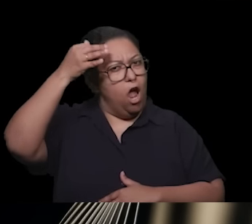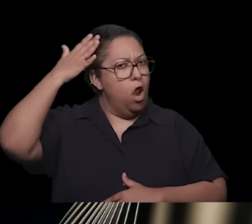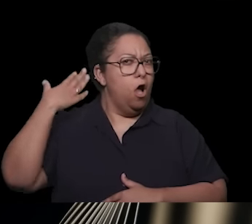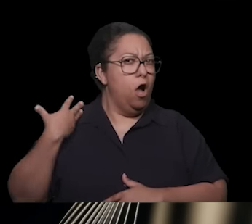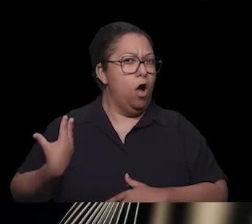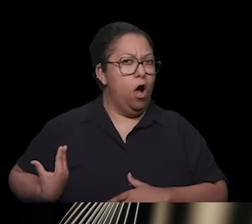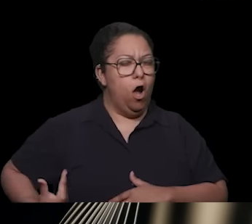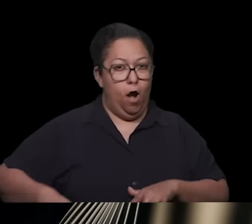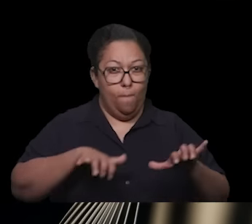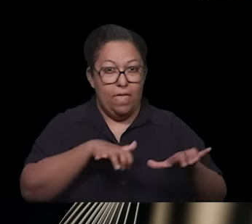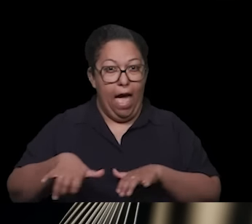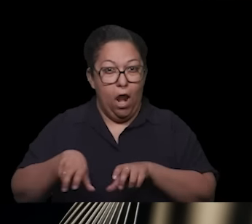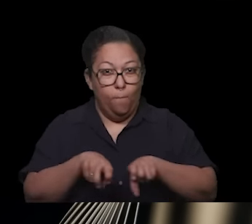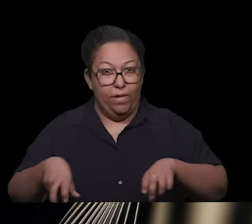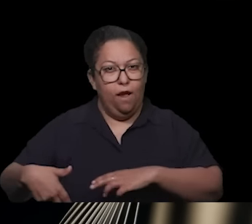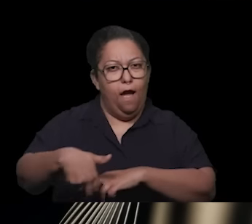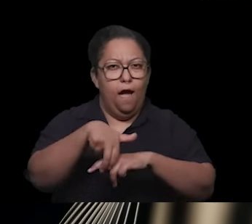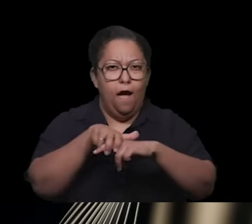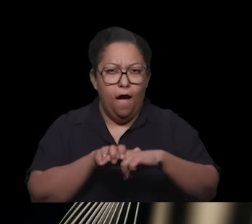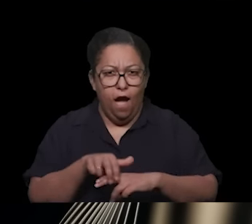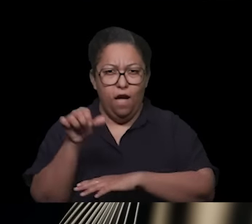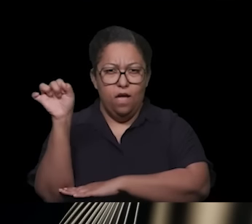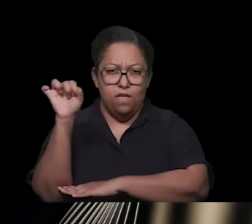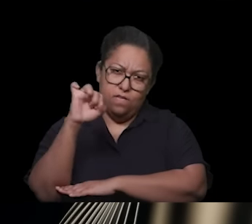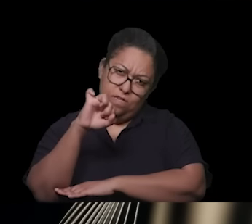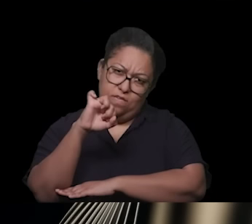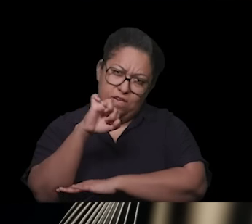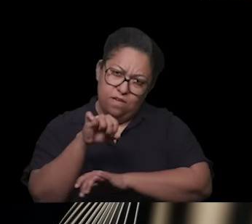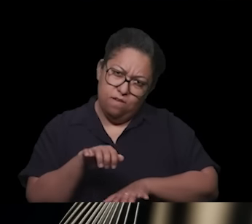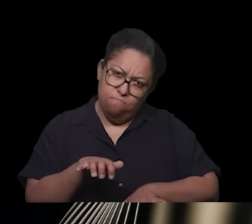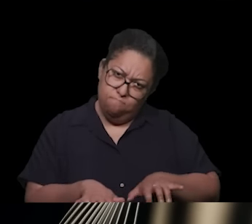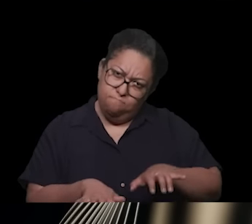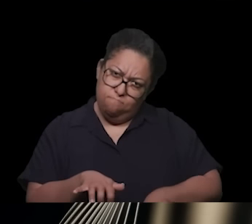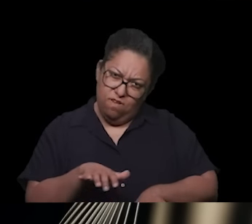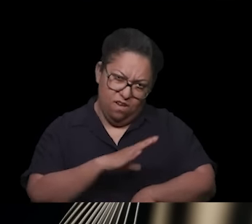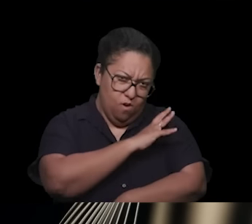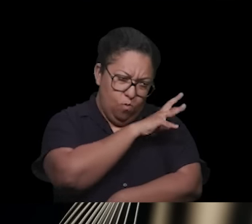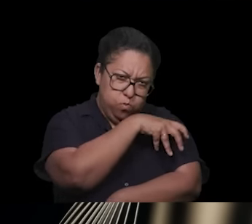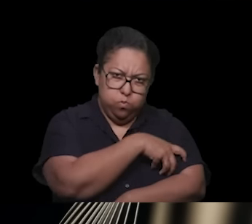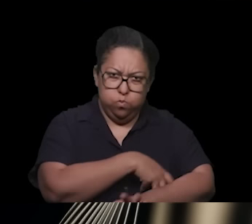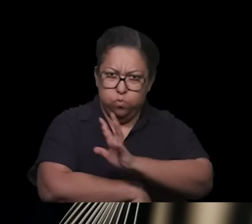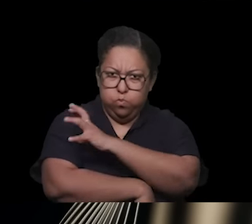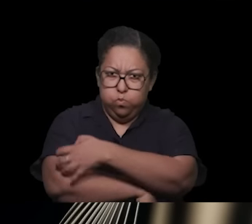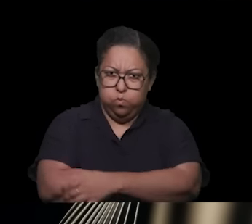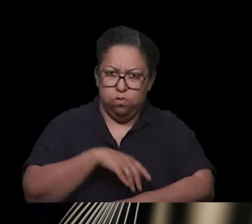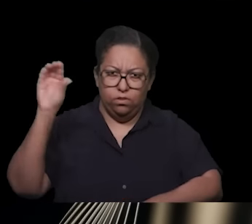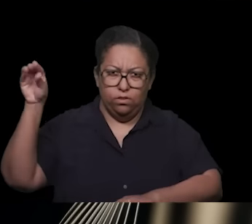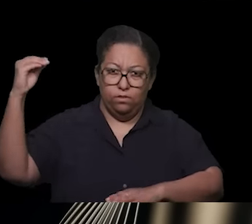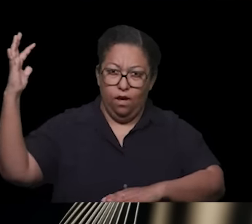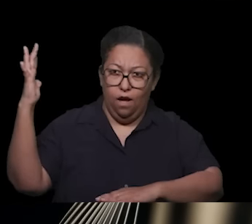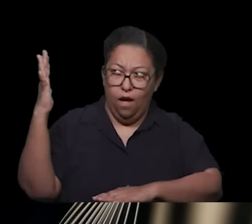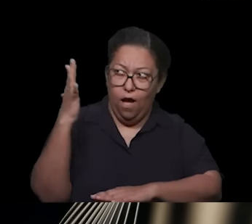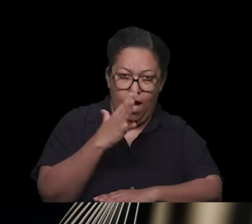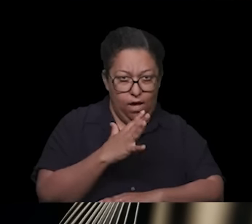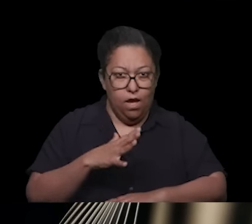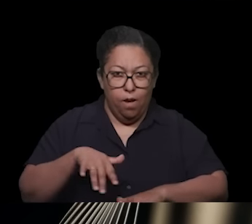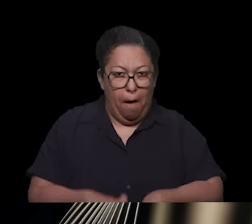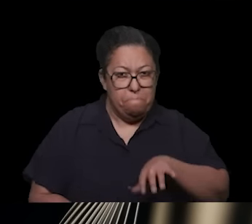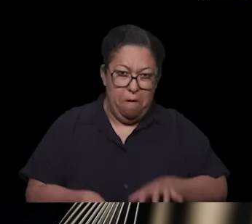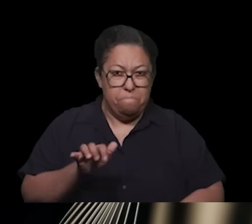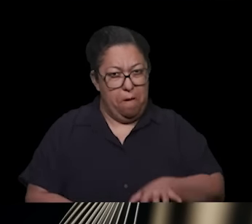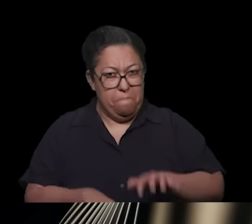her back sits on a piano bench, her head cocked at an odd angle between the puffy sleeves of her dress. Sunlight glares through a window as she bangs